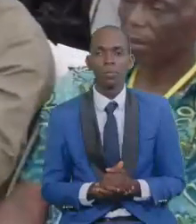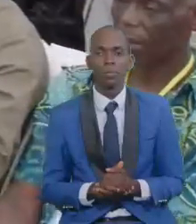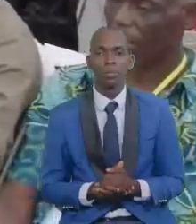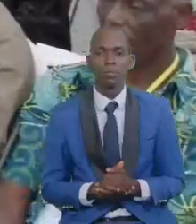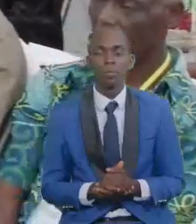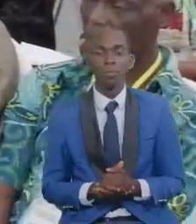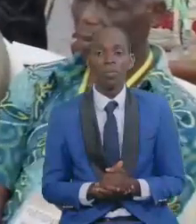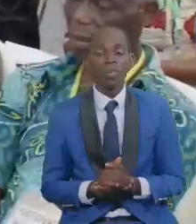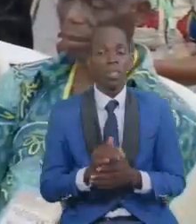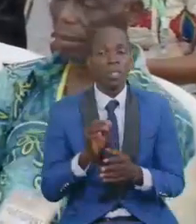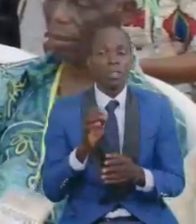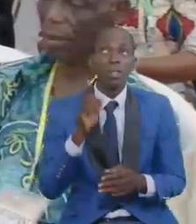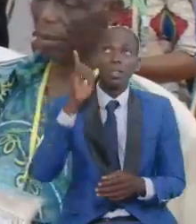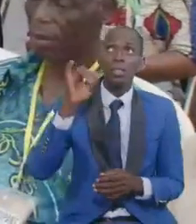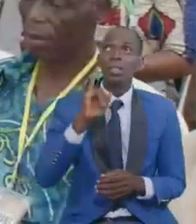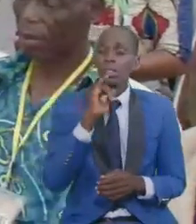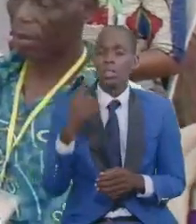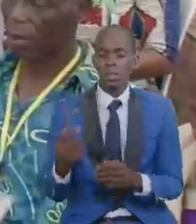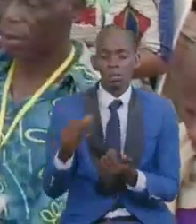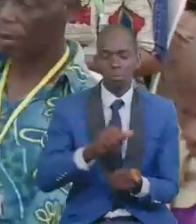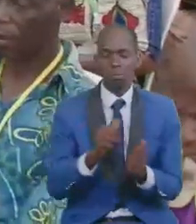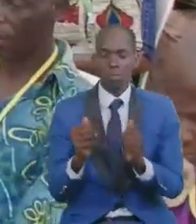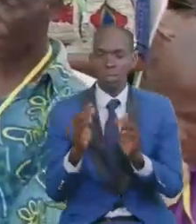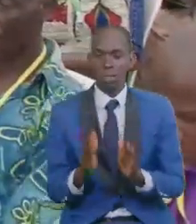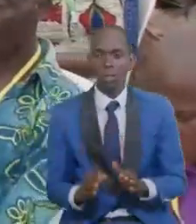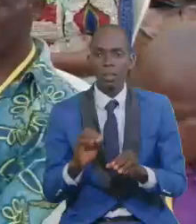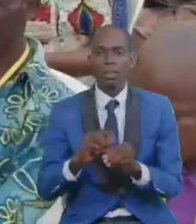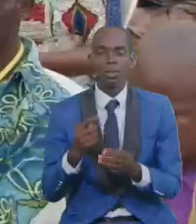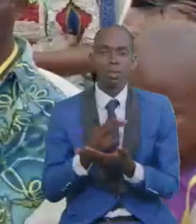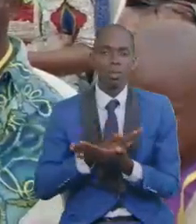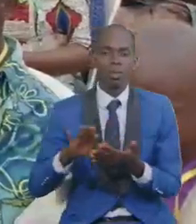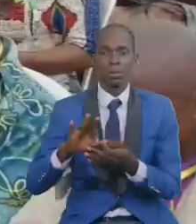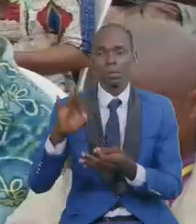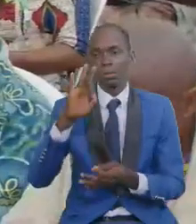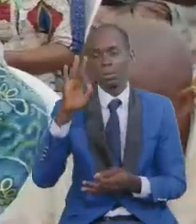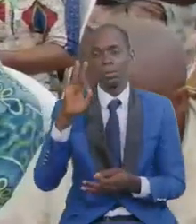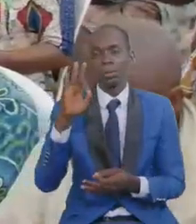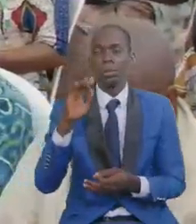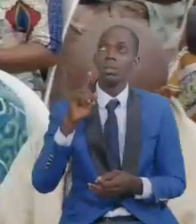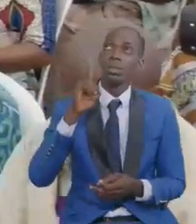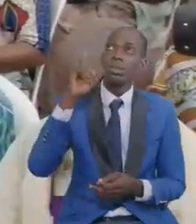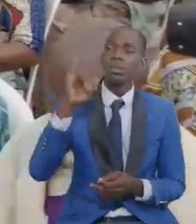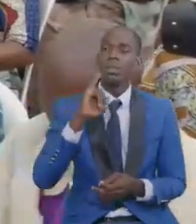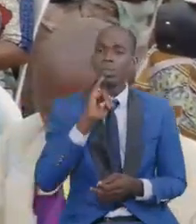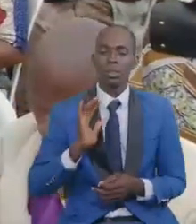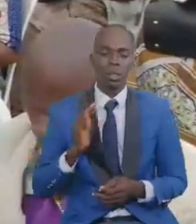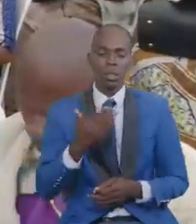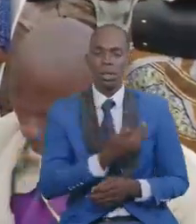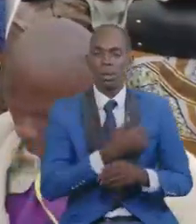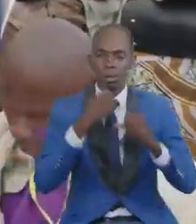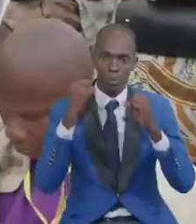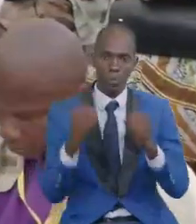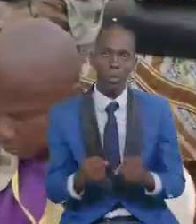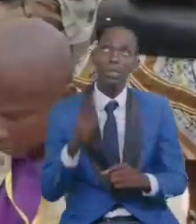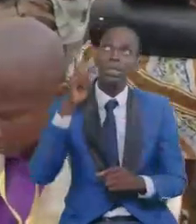He is the baptizer in the Holy Ghost. He is our power. He is